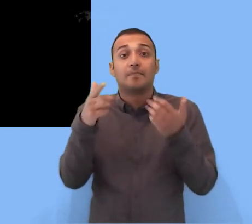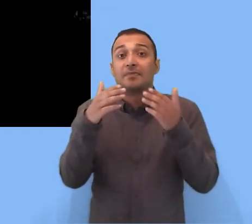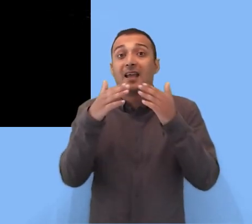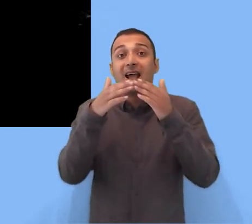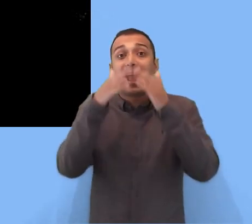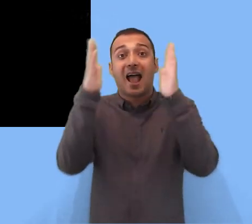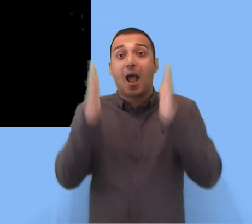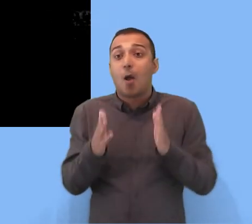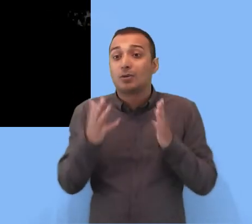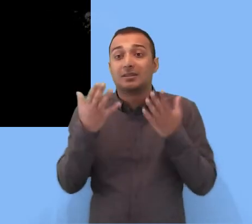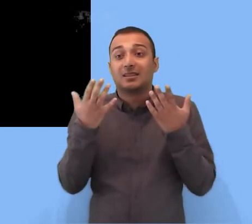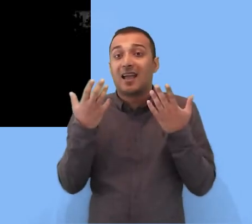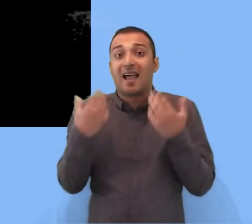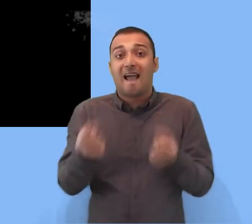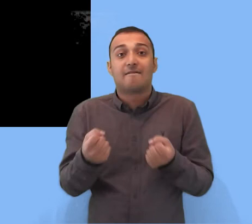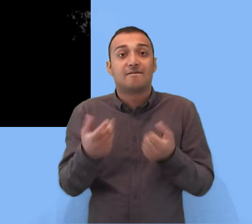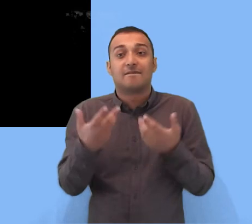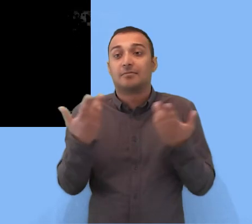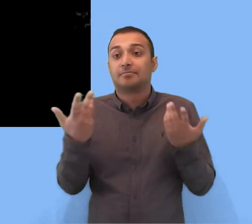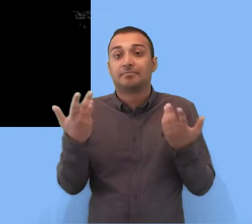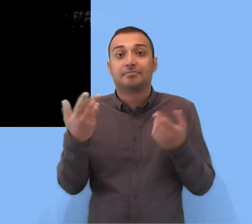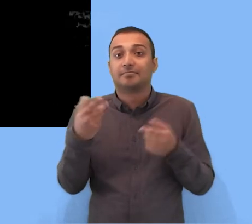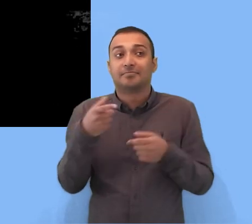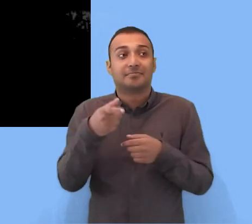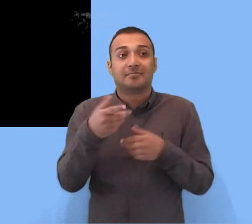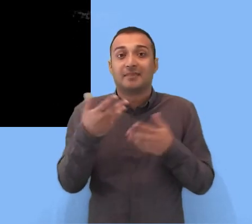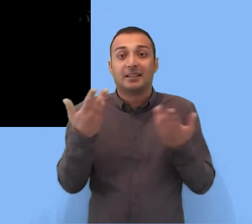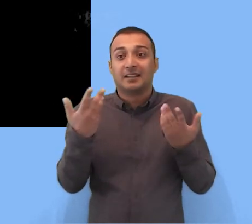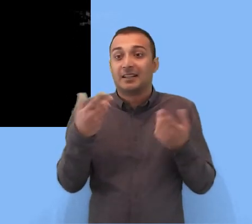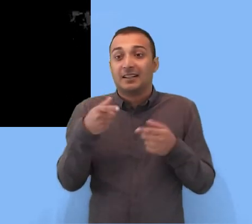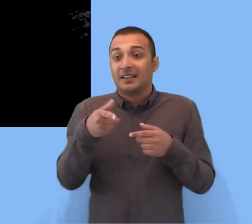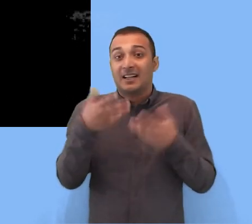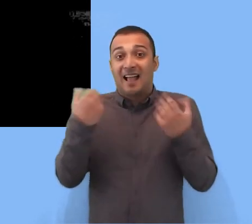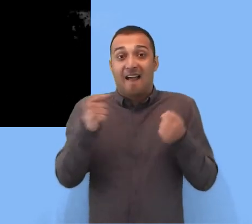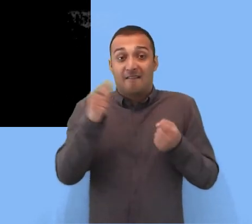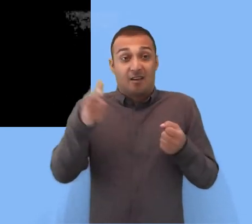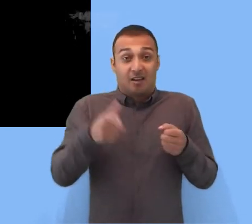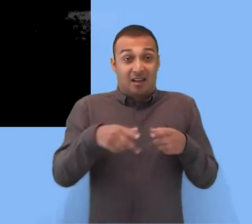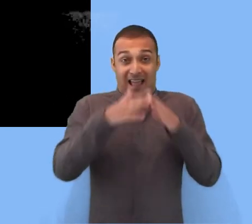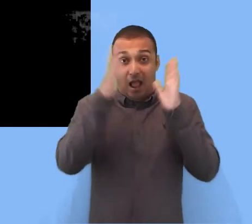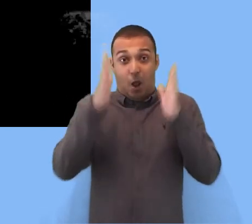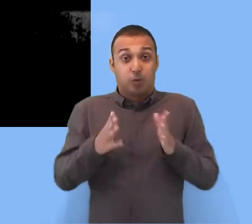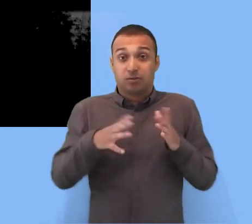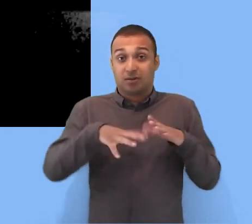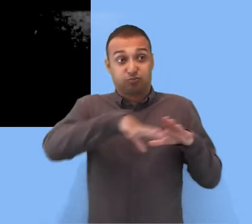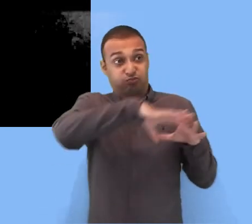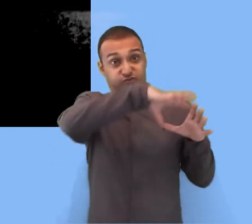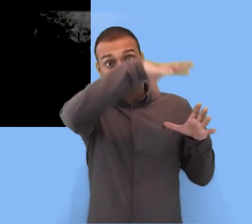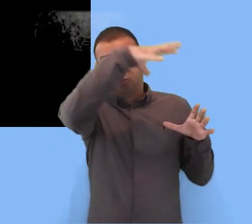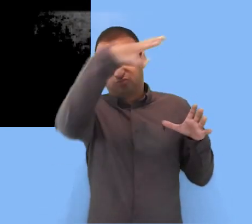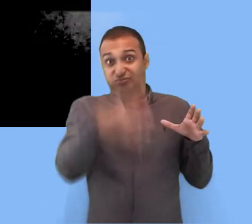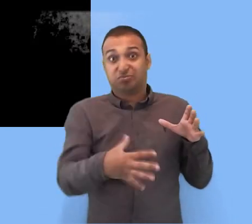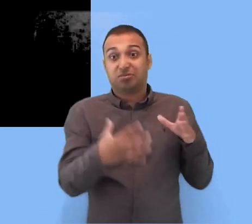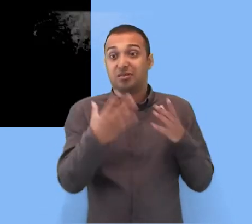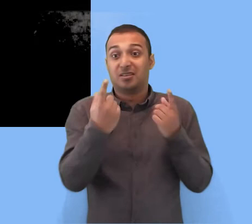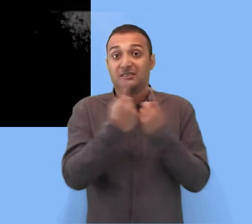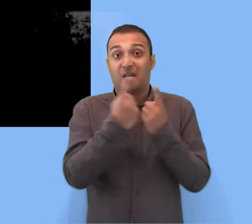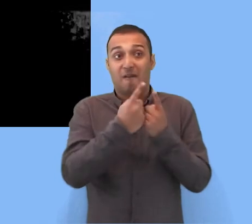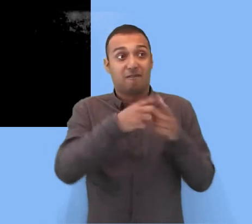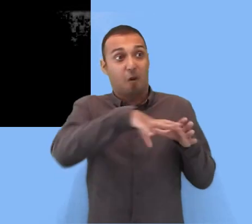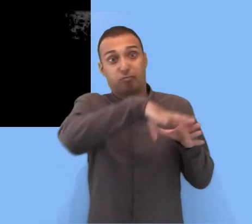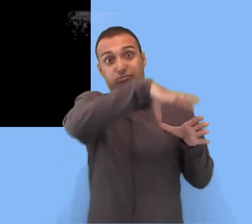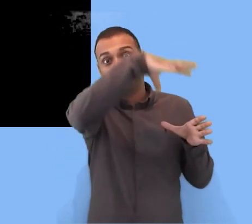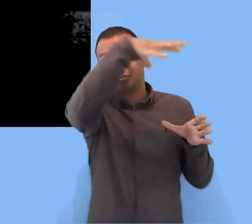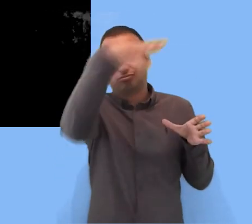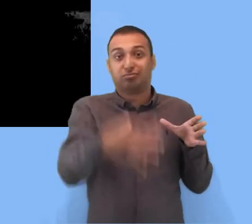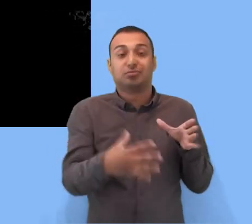yogurt pots, because we're teachers and we're pack rats. And I have a house full of that, and they don't let me work with anybody under doctoral students anymore,